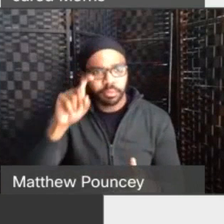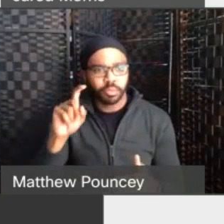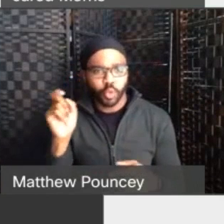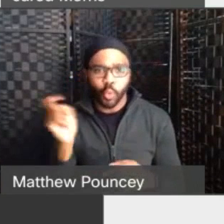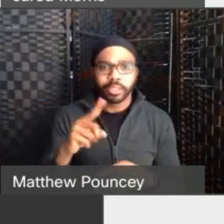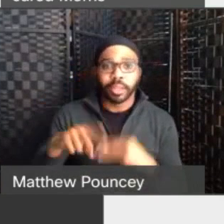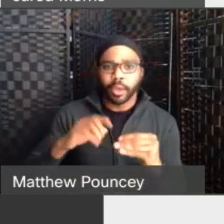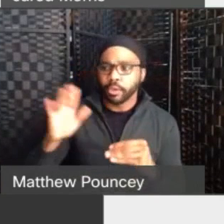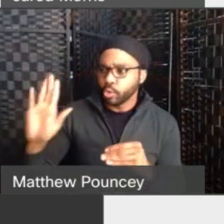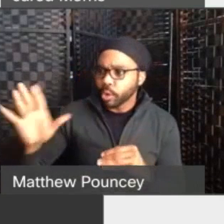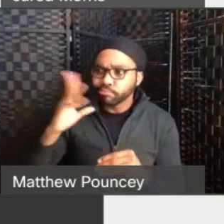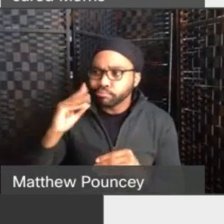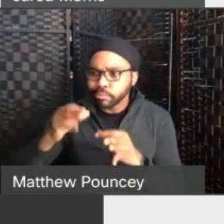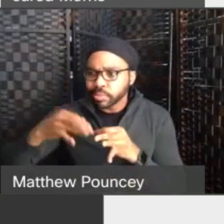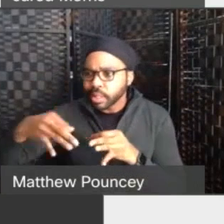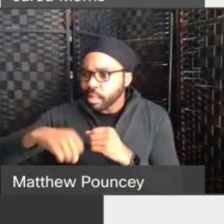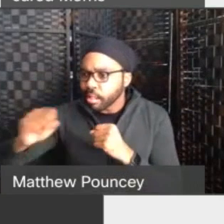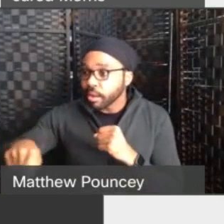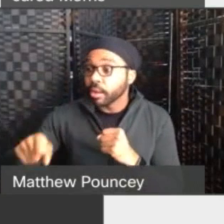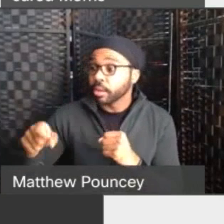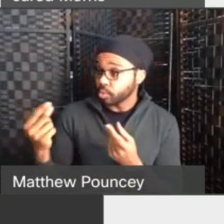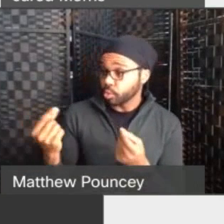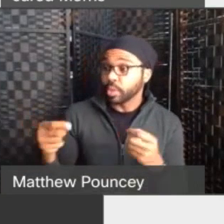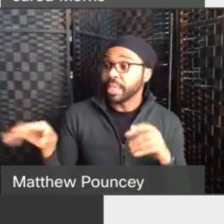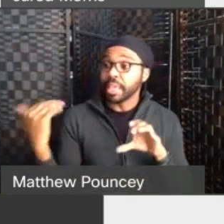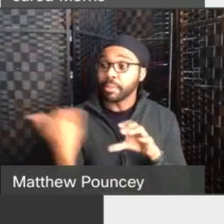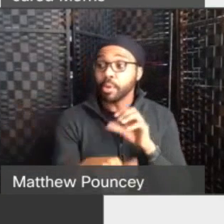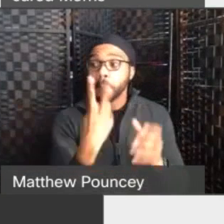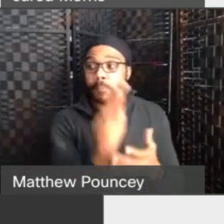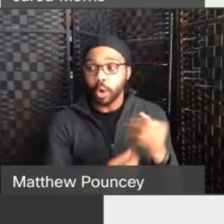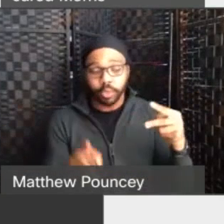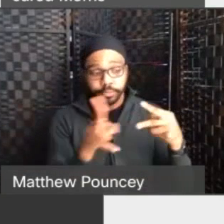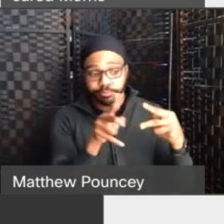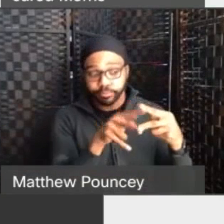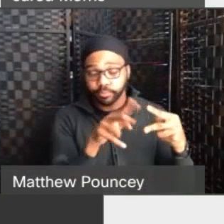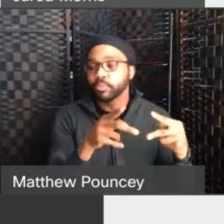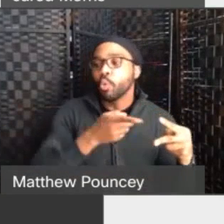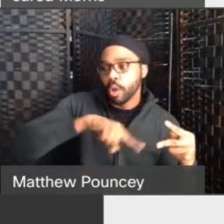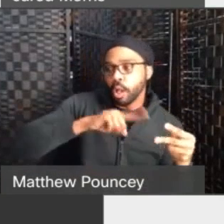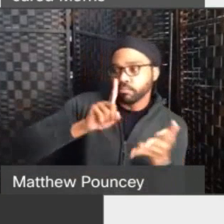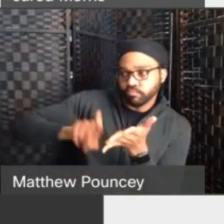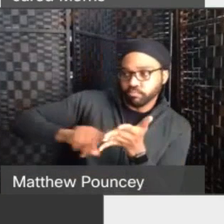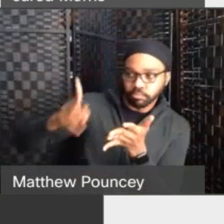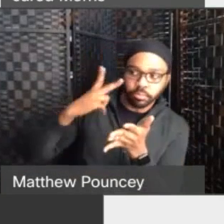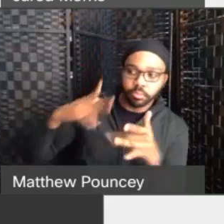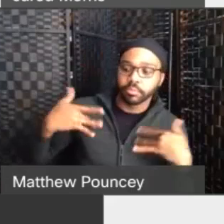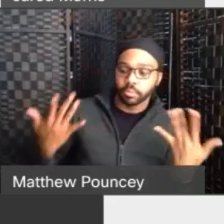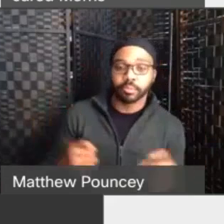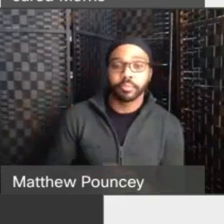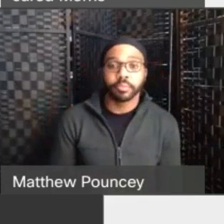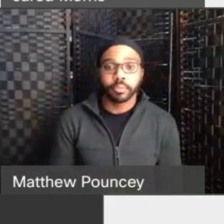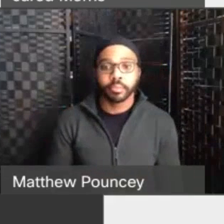you have experienced, if you could email both of these addresses and we'll look to address them.